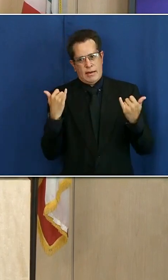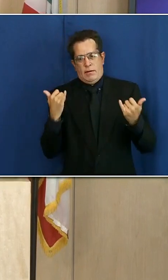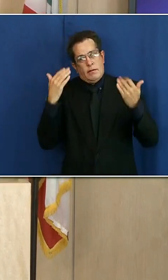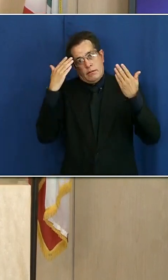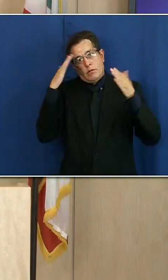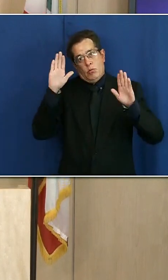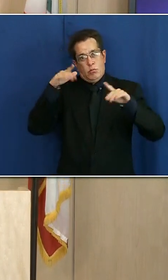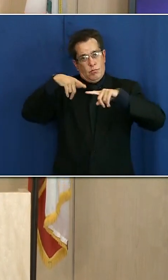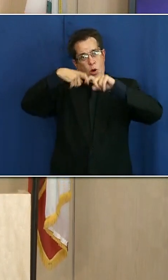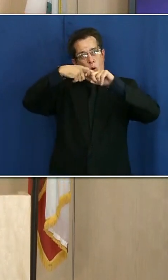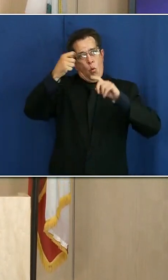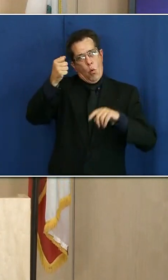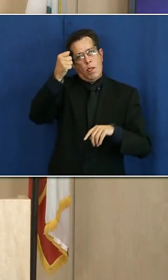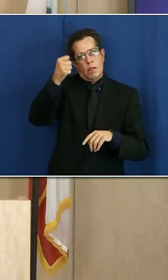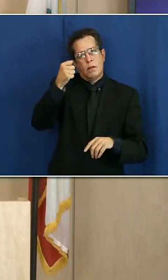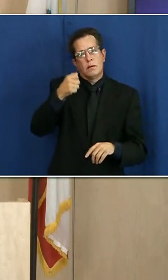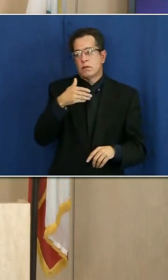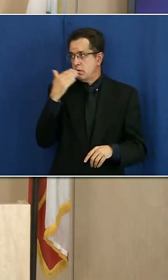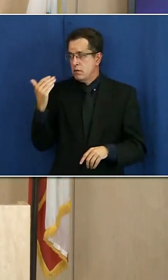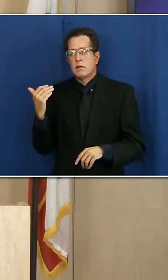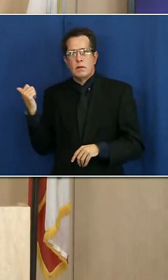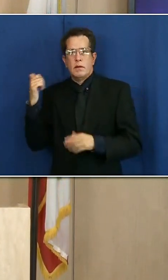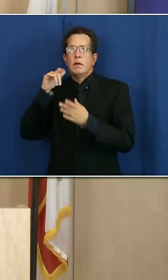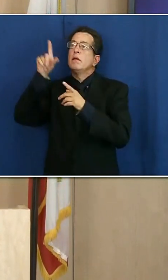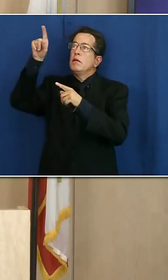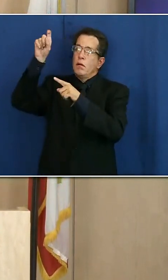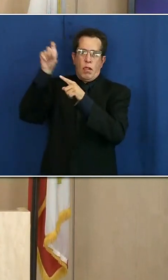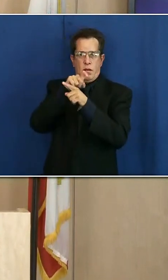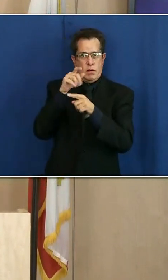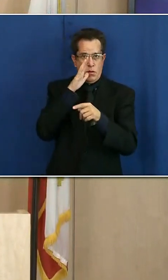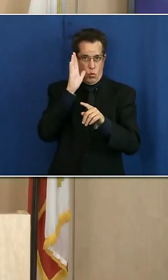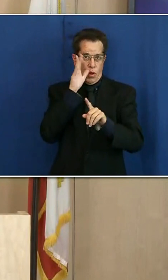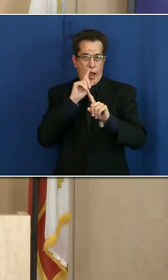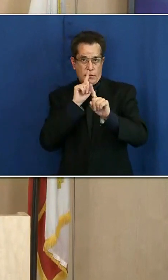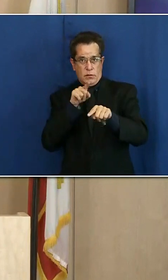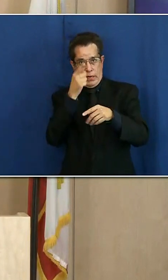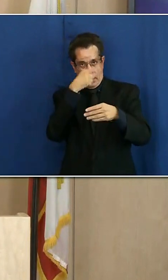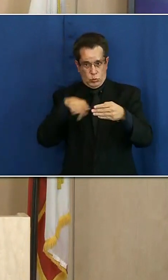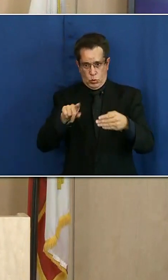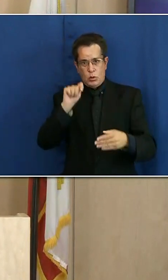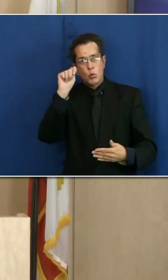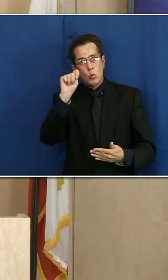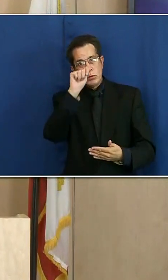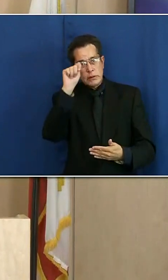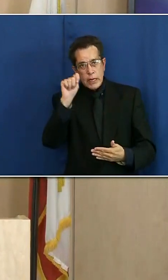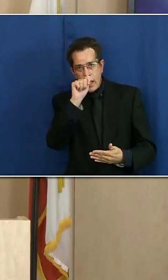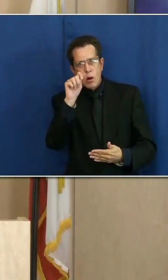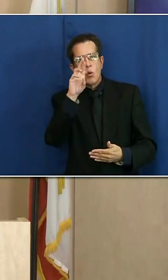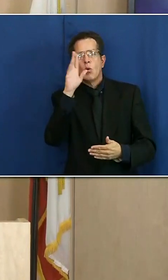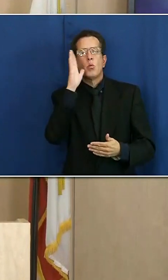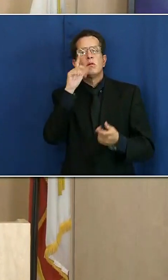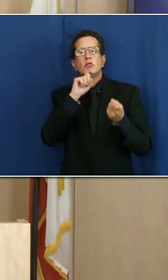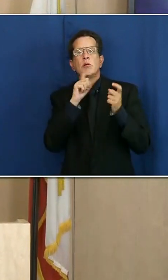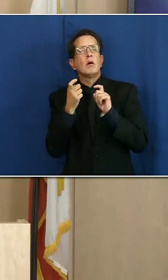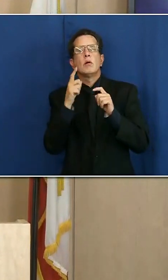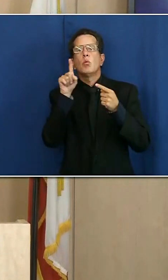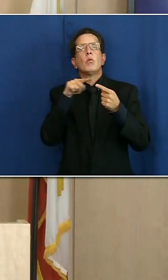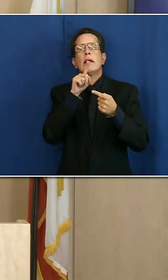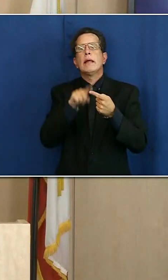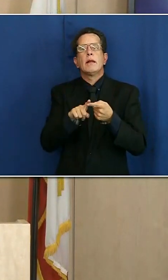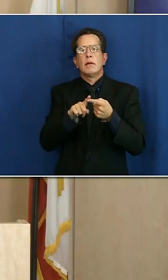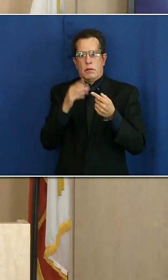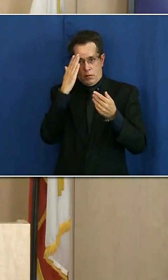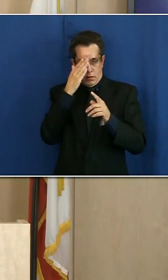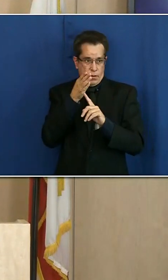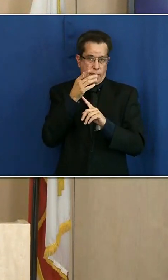And so would that resolvement be for next Tuesday then? Or would they change the number from this